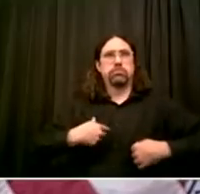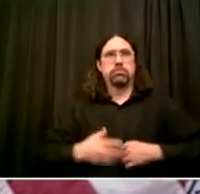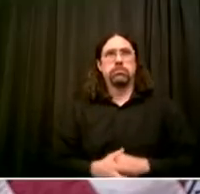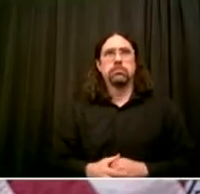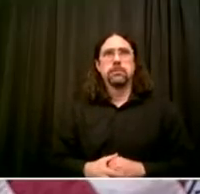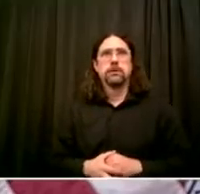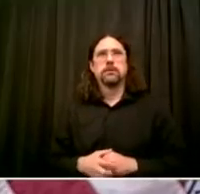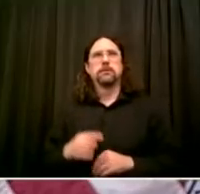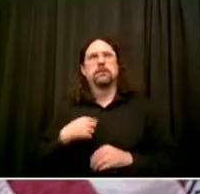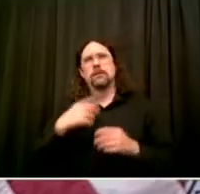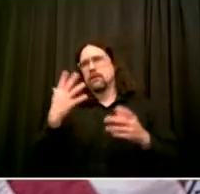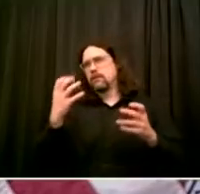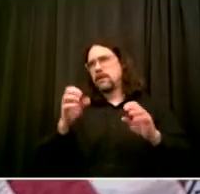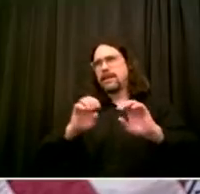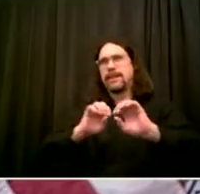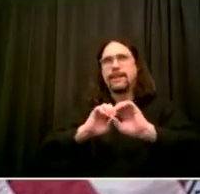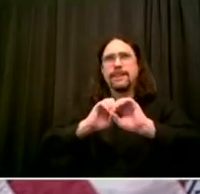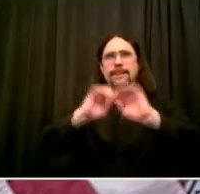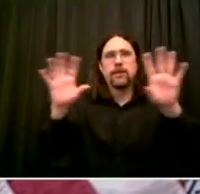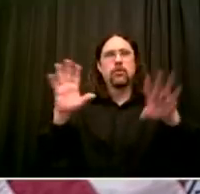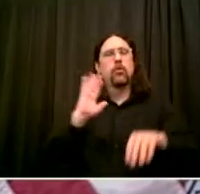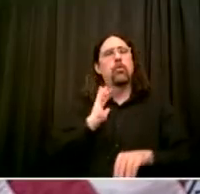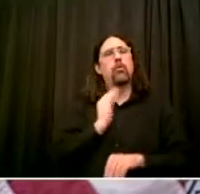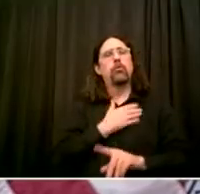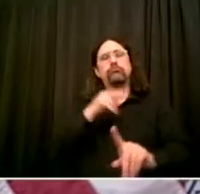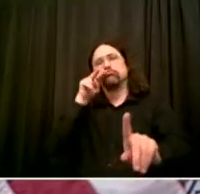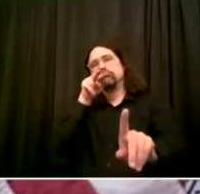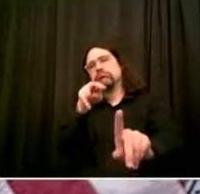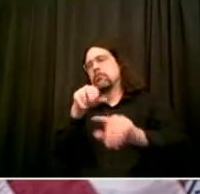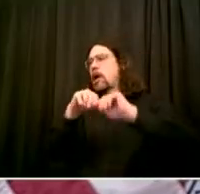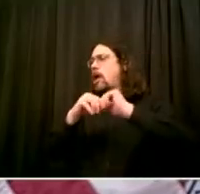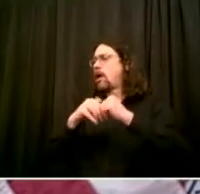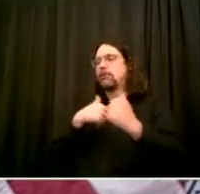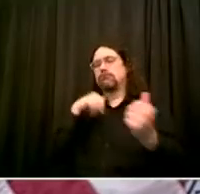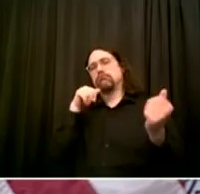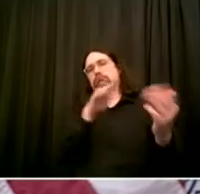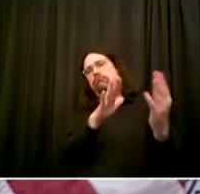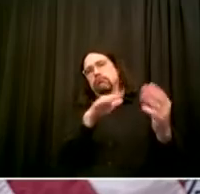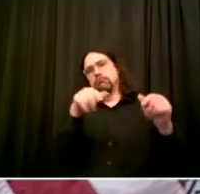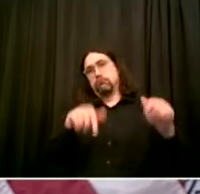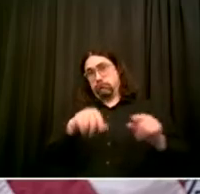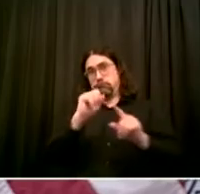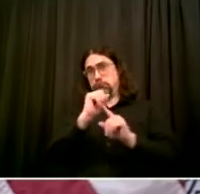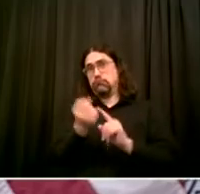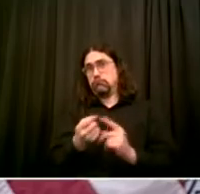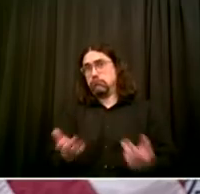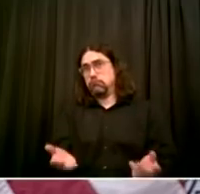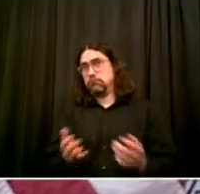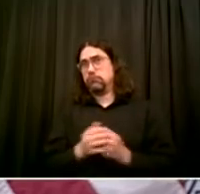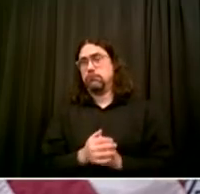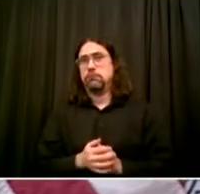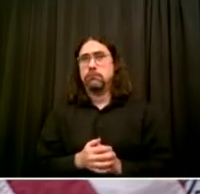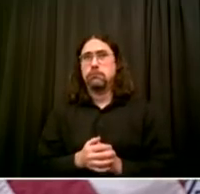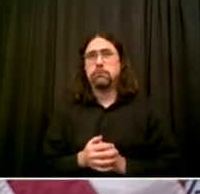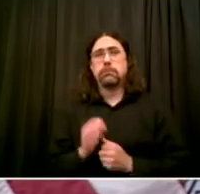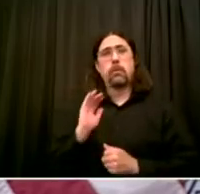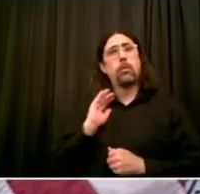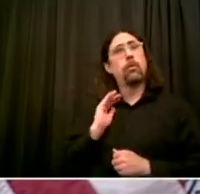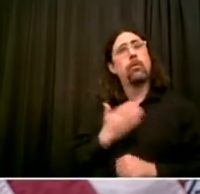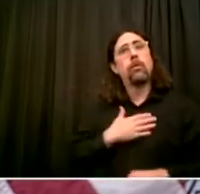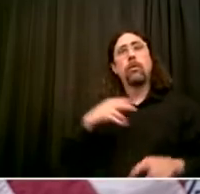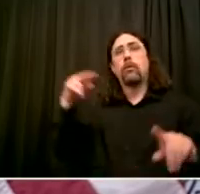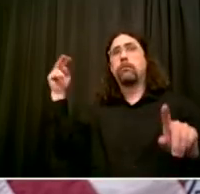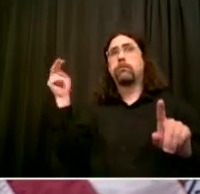vast, overwhelming majority of New Yorkers are going to act the same way they've acted throughout this